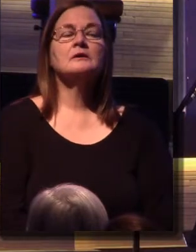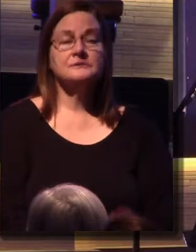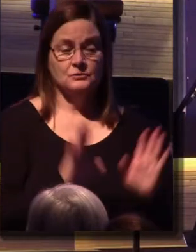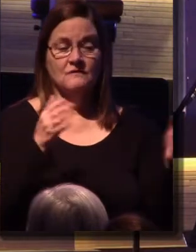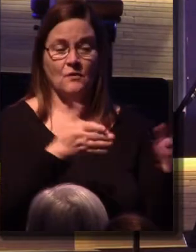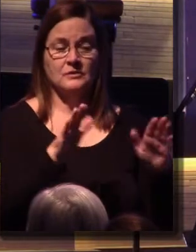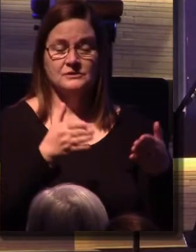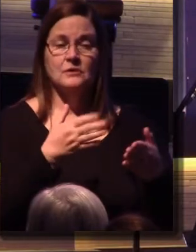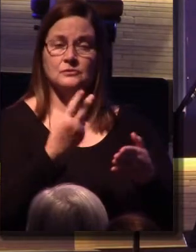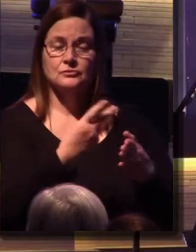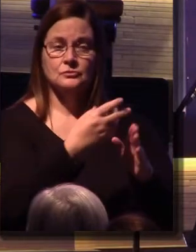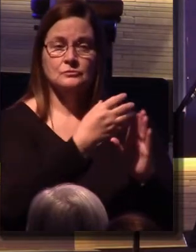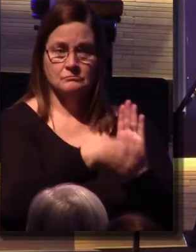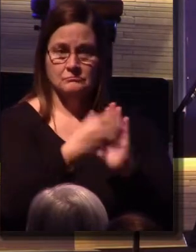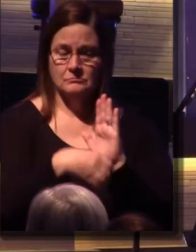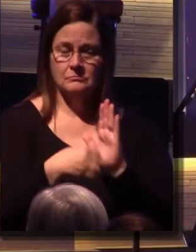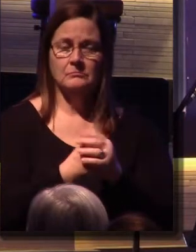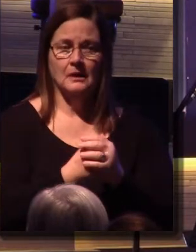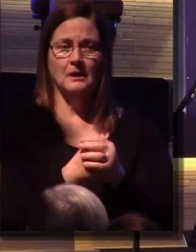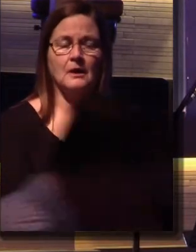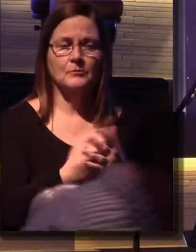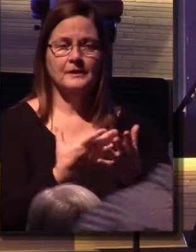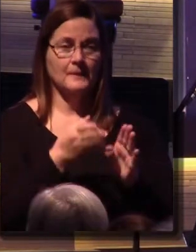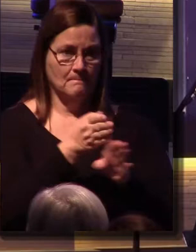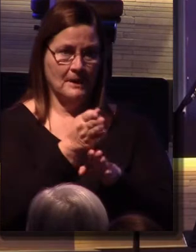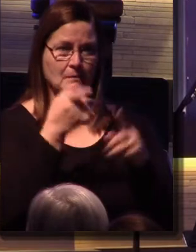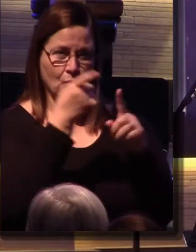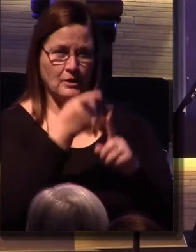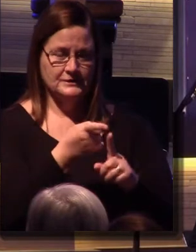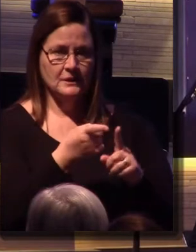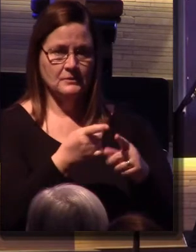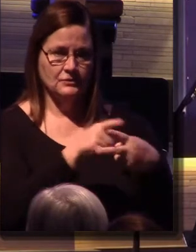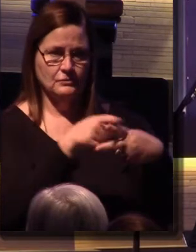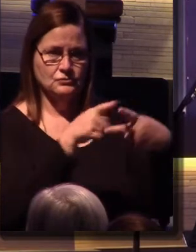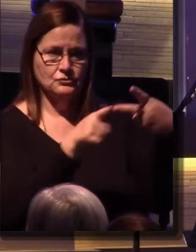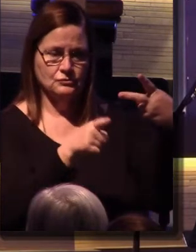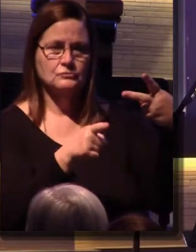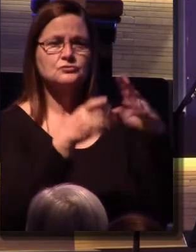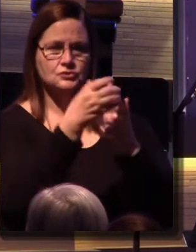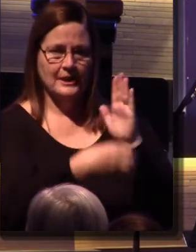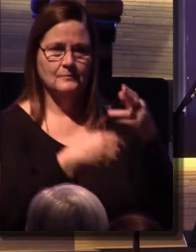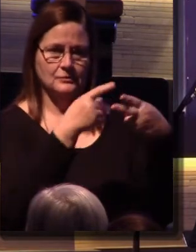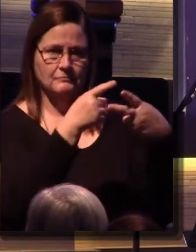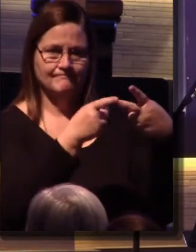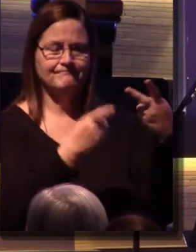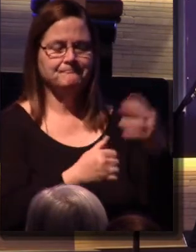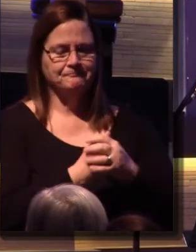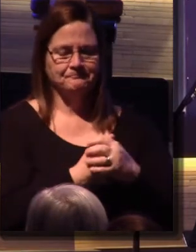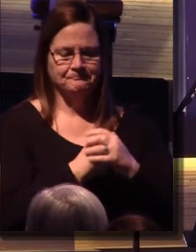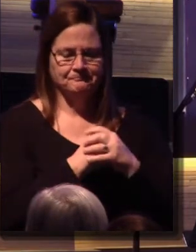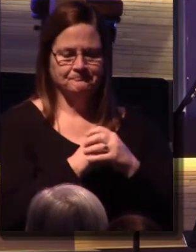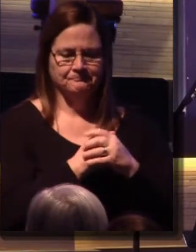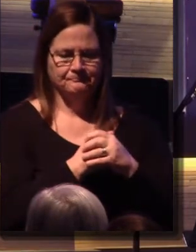two chapters, I'm going to break our main points up into those two chapters, okay? And so the first thing that